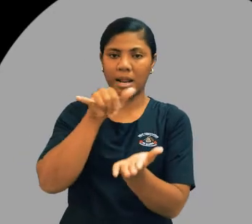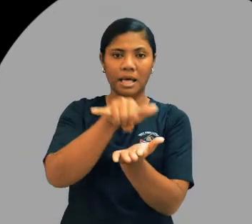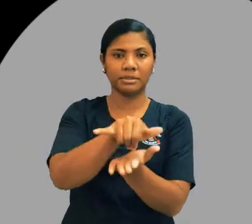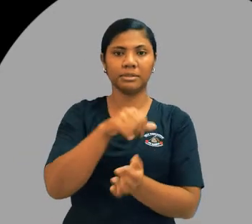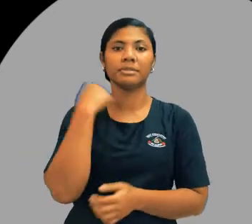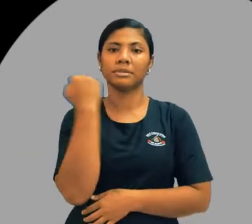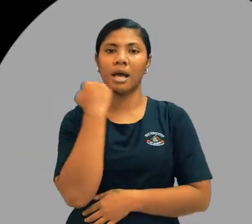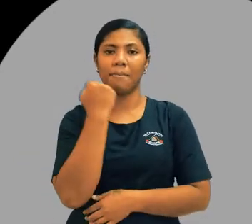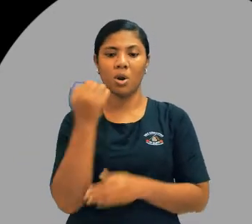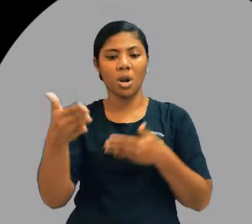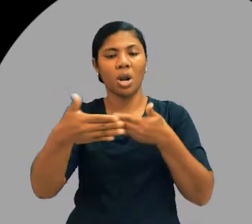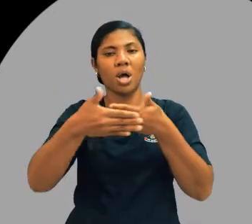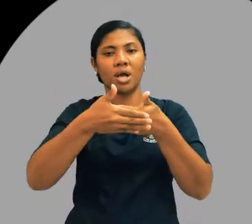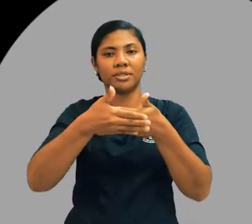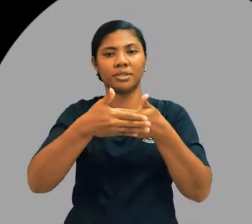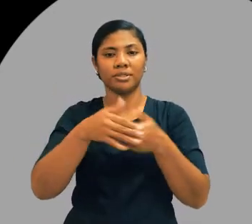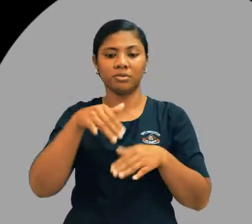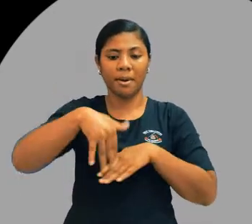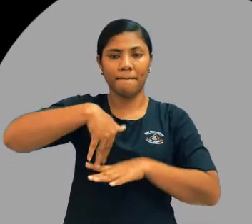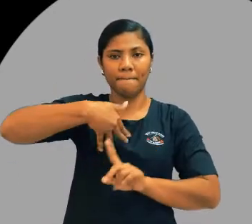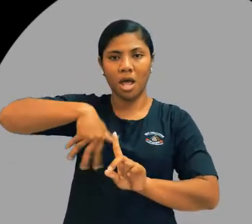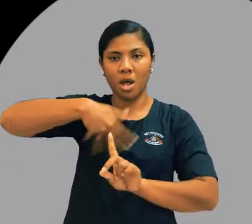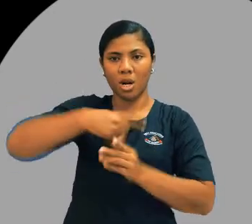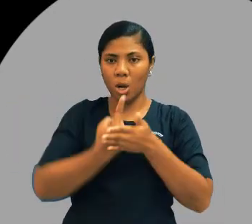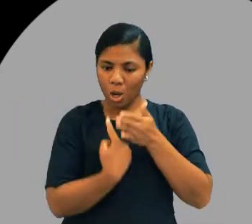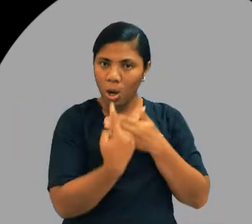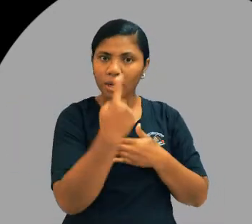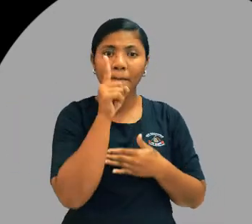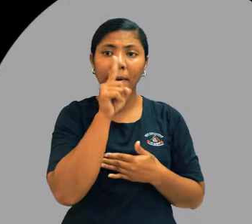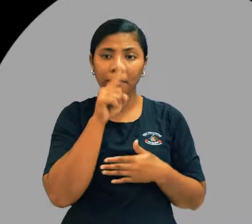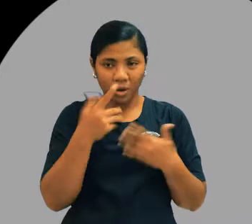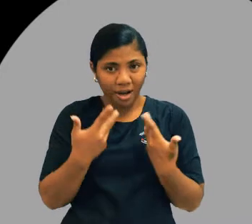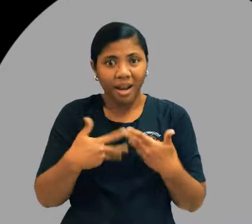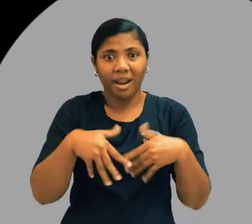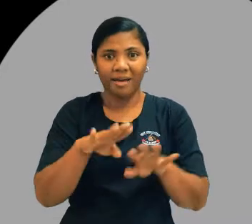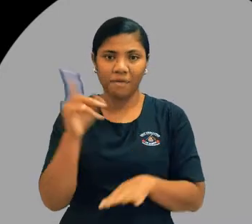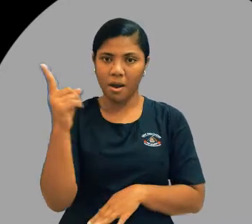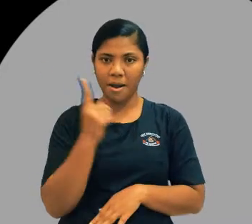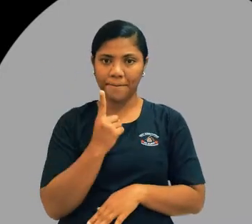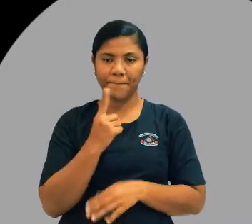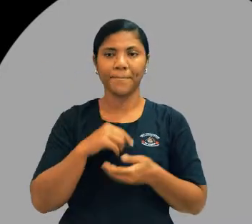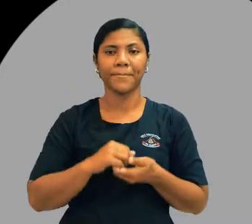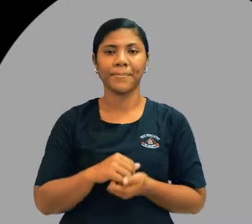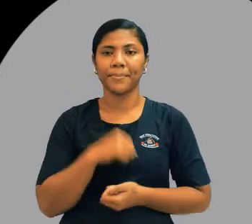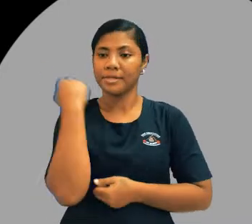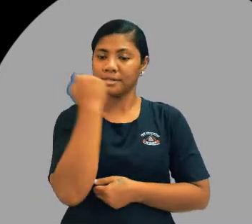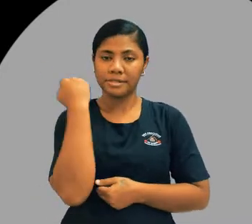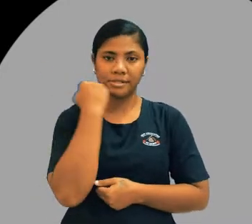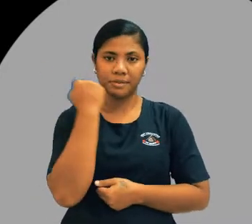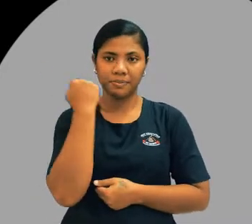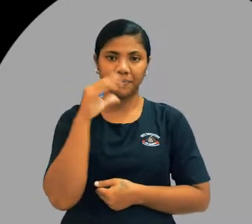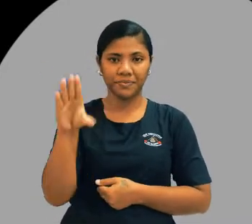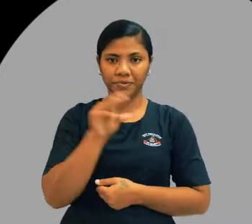and ultimately, the closure of Samoa's borders to international travel, allowing only specified flights and conditions for